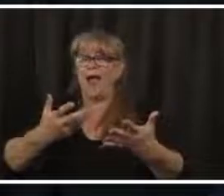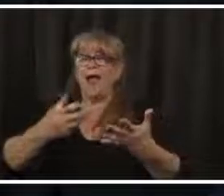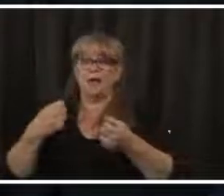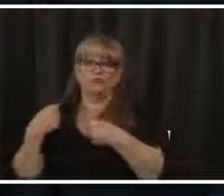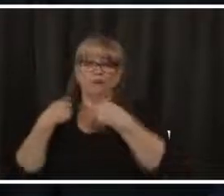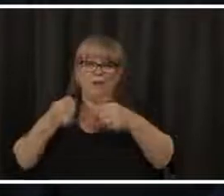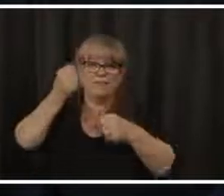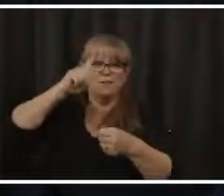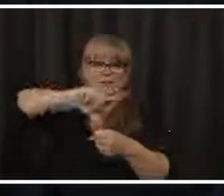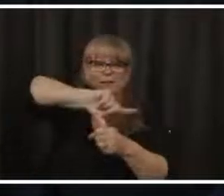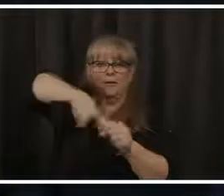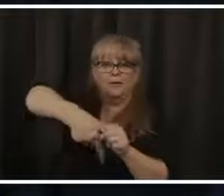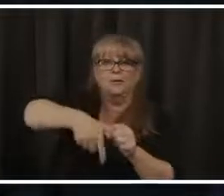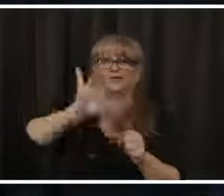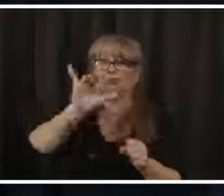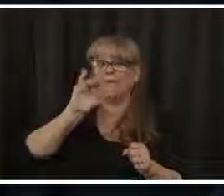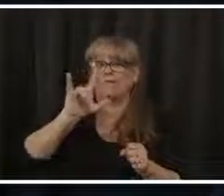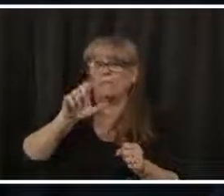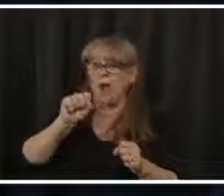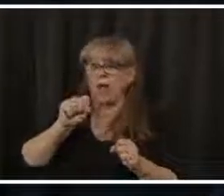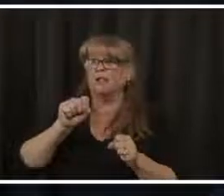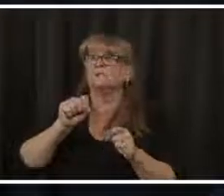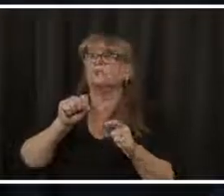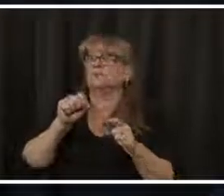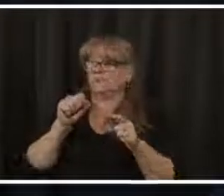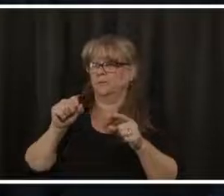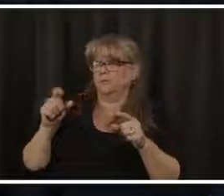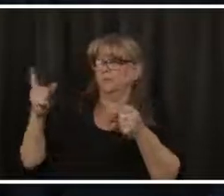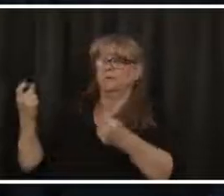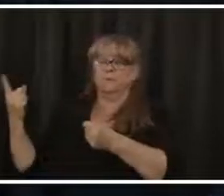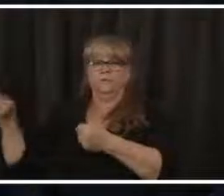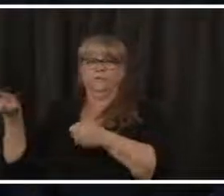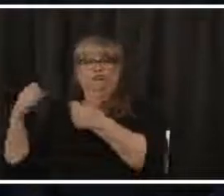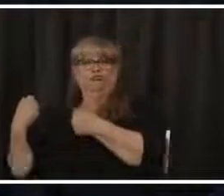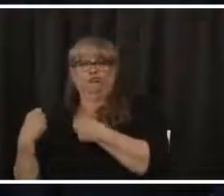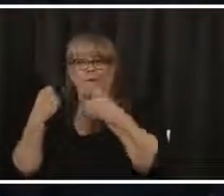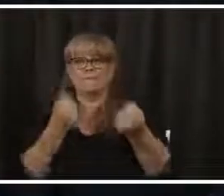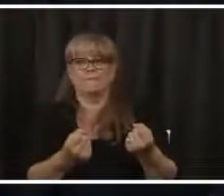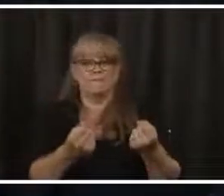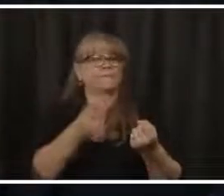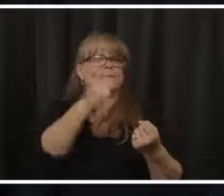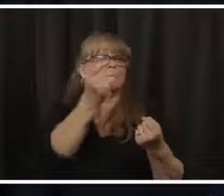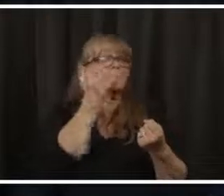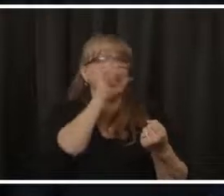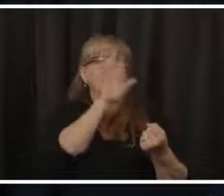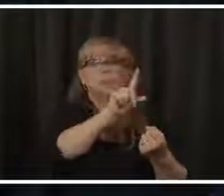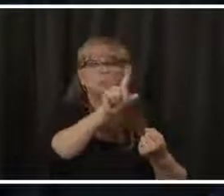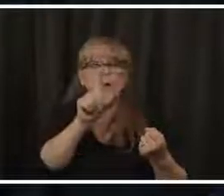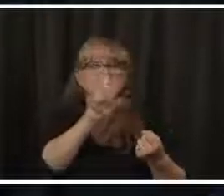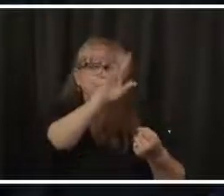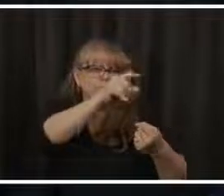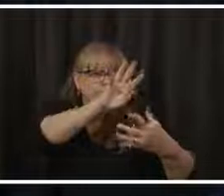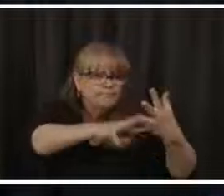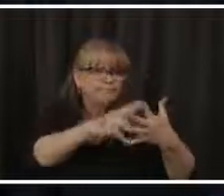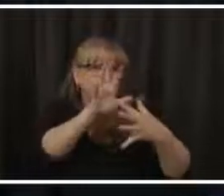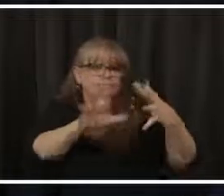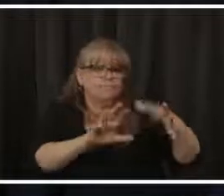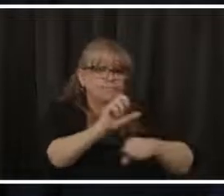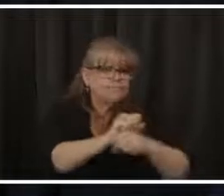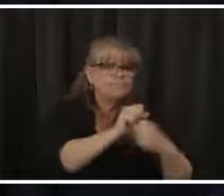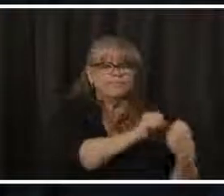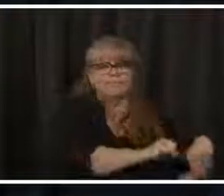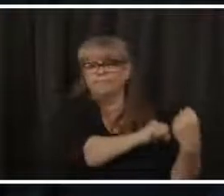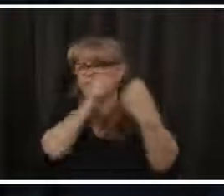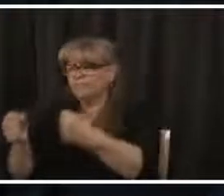just call 211. They'll be happy to schedule a van or car to pick you up, take you to get vaccinated, take you back.